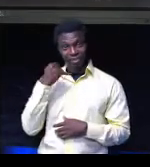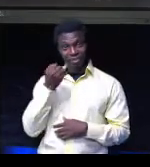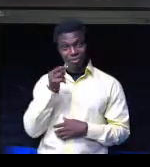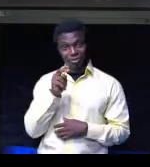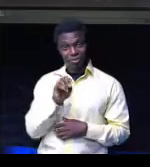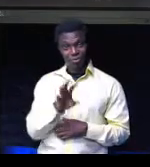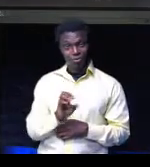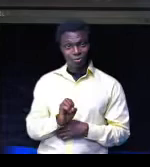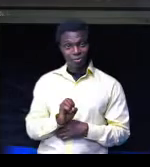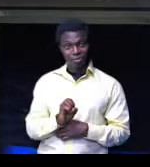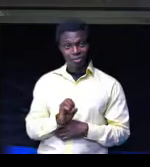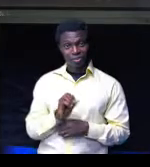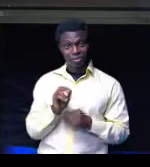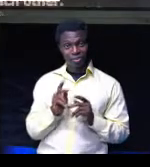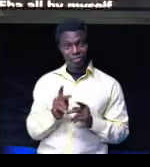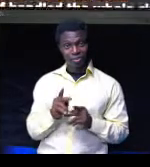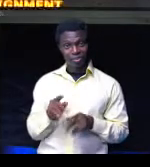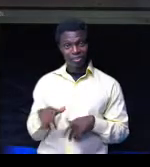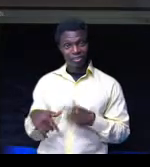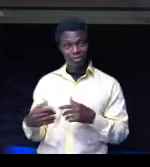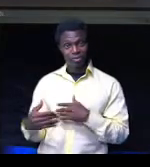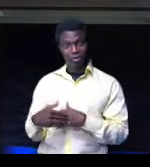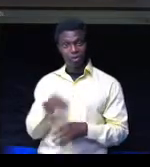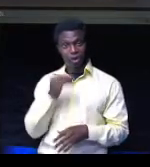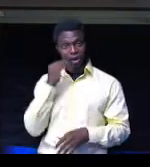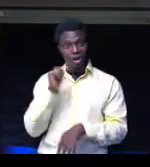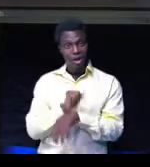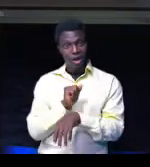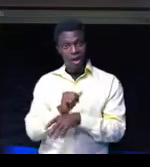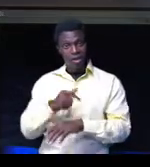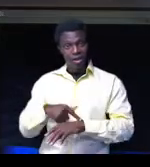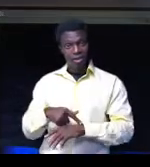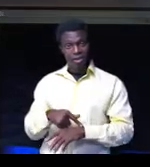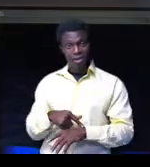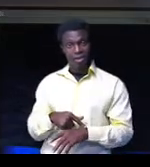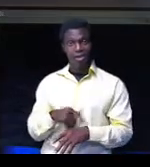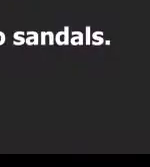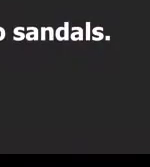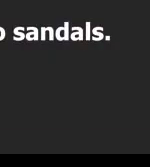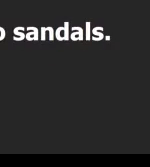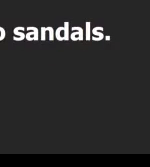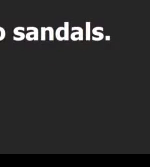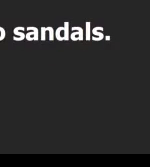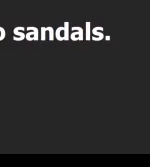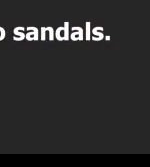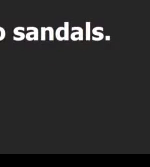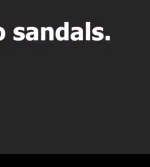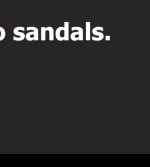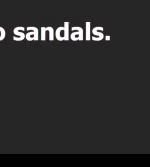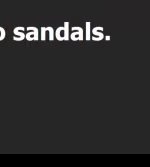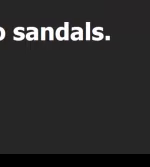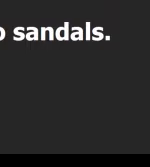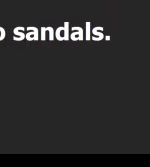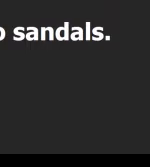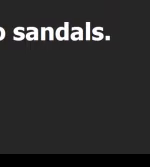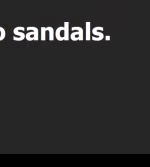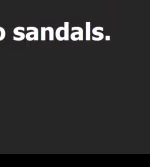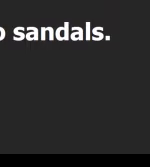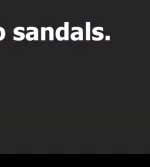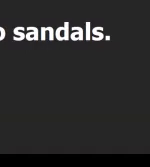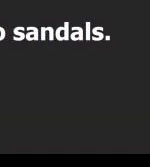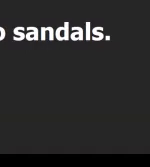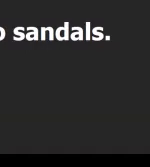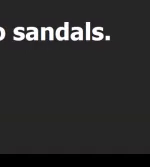together? Okay, let's go back. Assignment time My time for good life